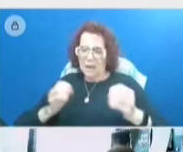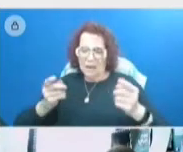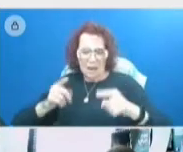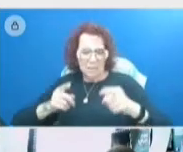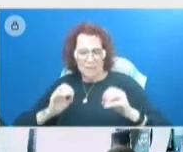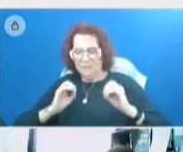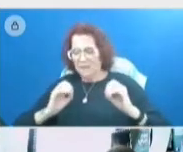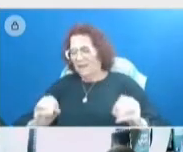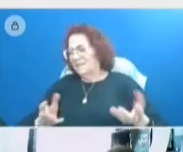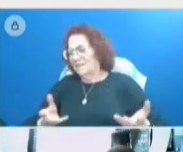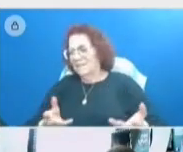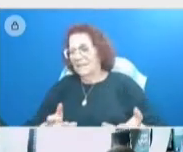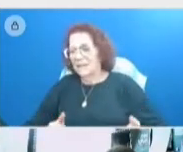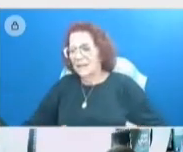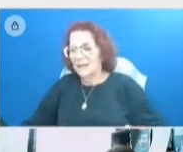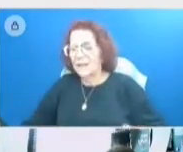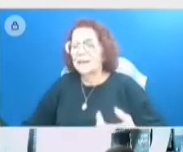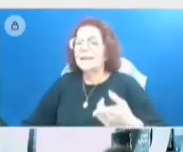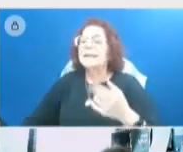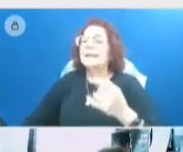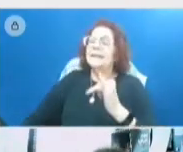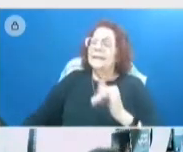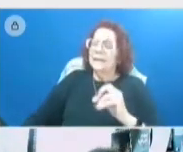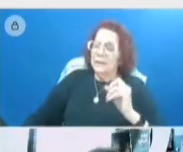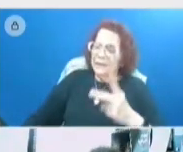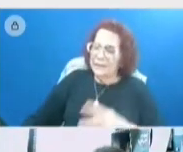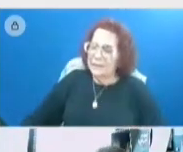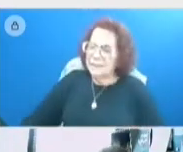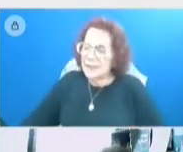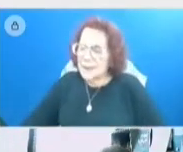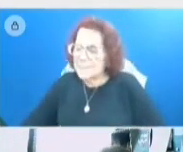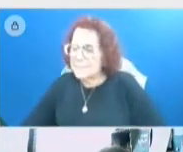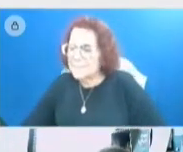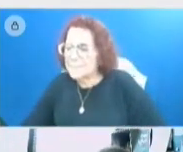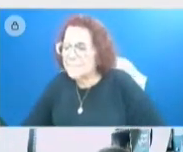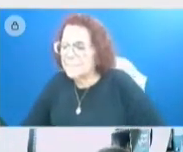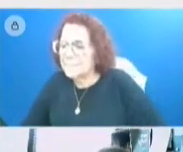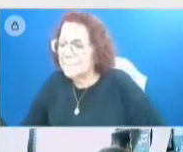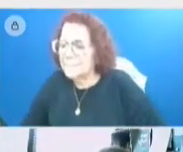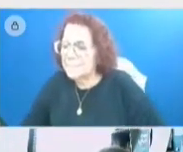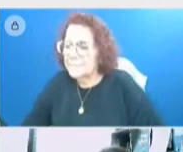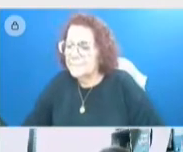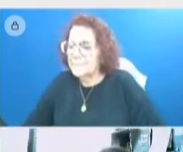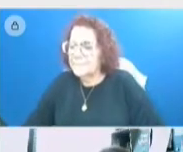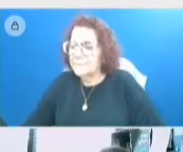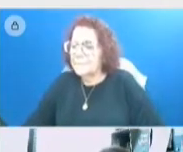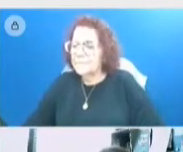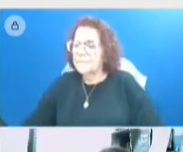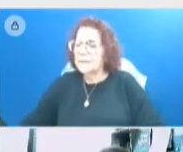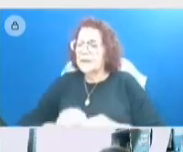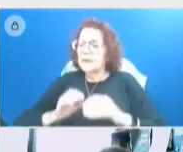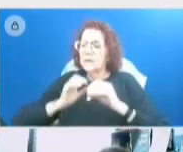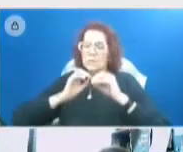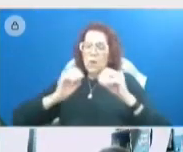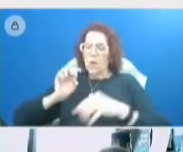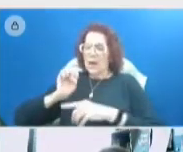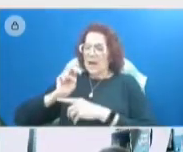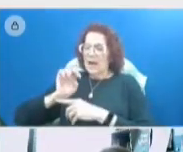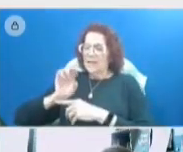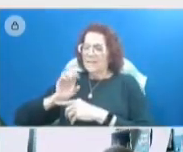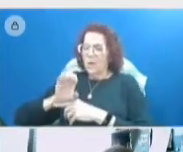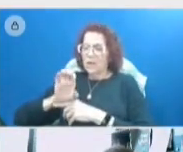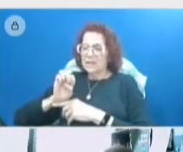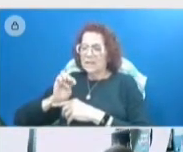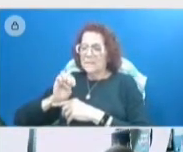Right. So there is no enforcement, because the law says that that office is the sole person who can do